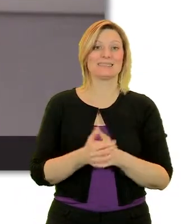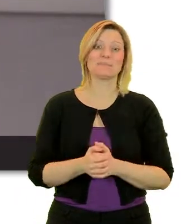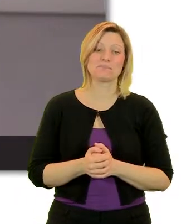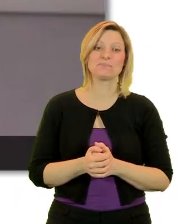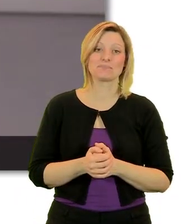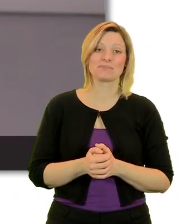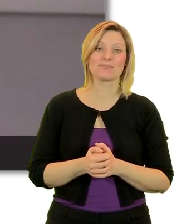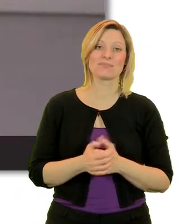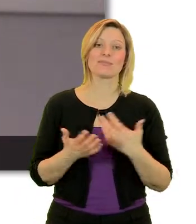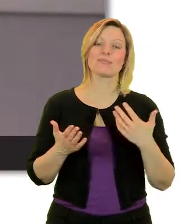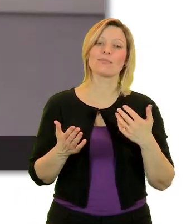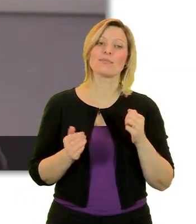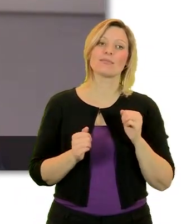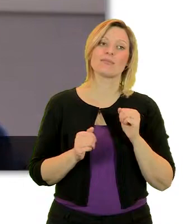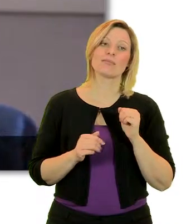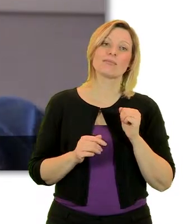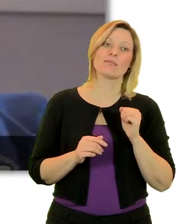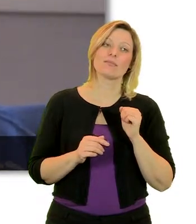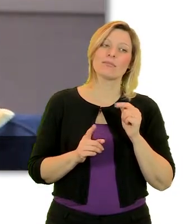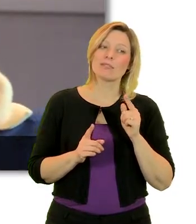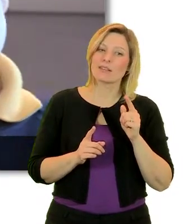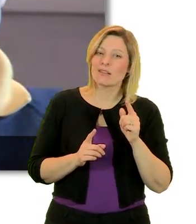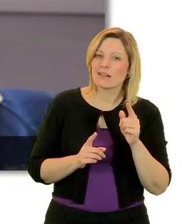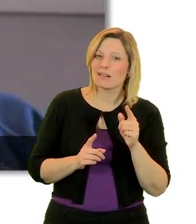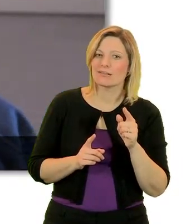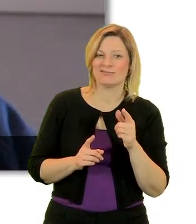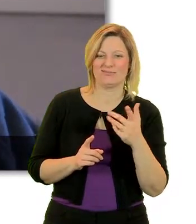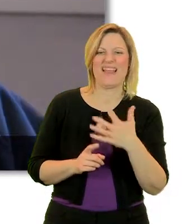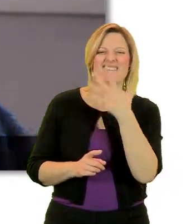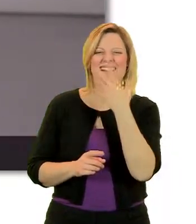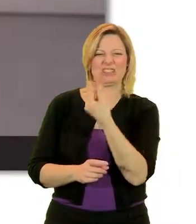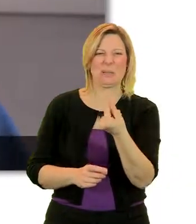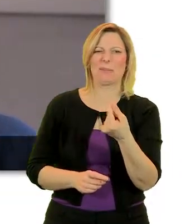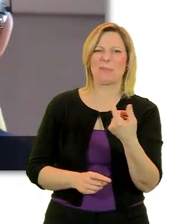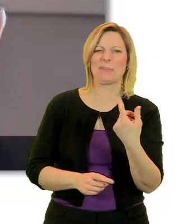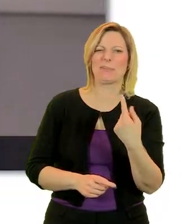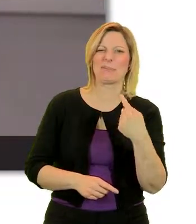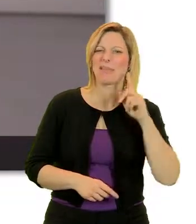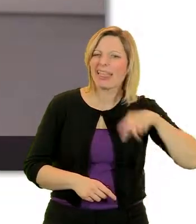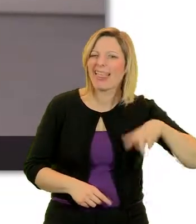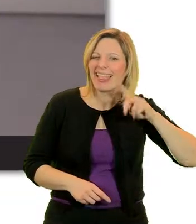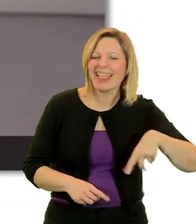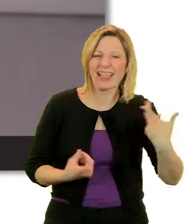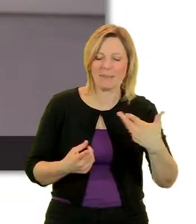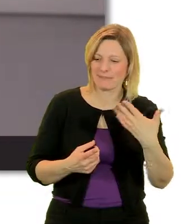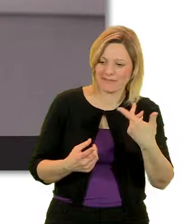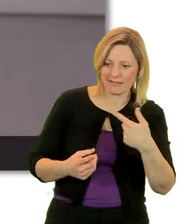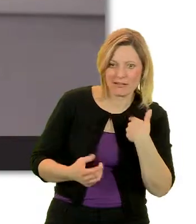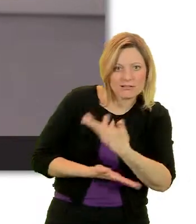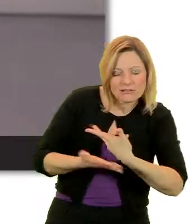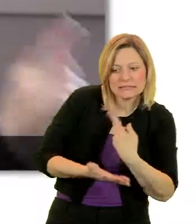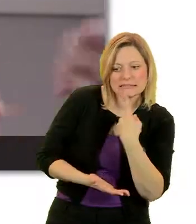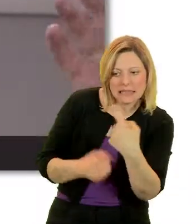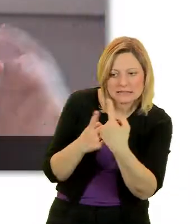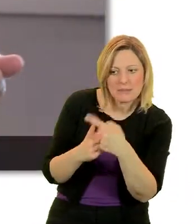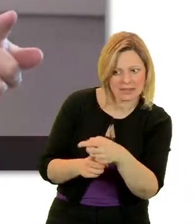it's just, he'll listen to what, you know, as much as a 5-year-old does, to what I have to tell him. He'll